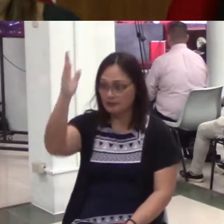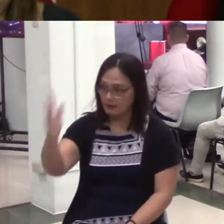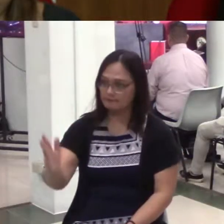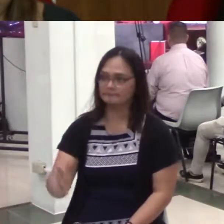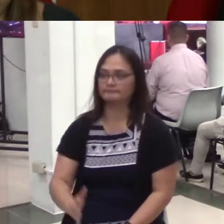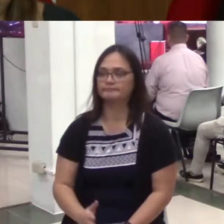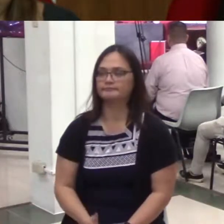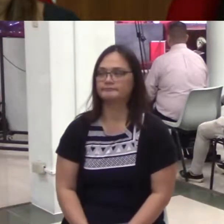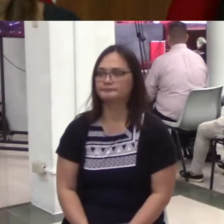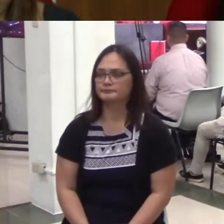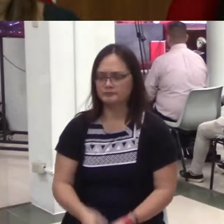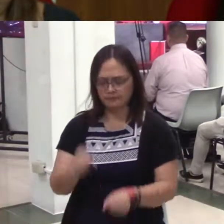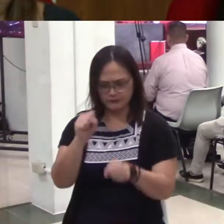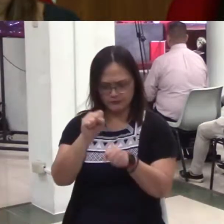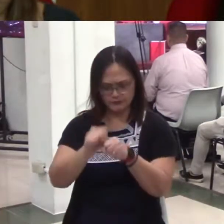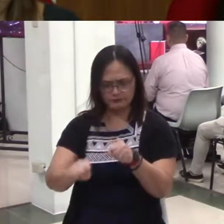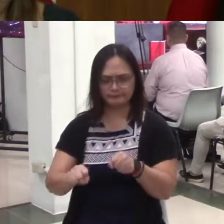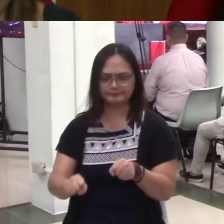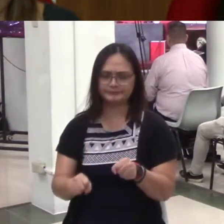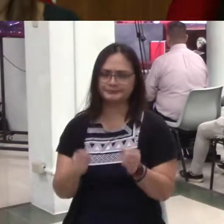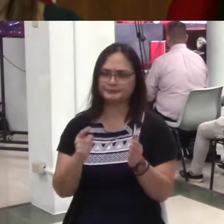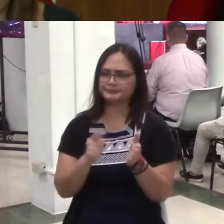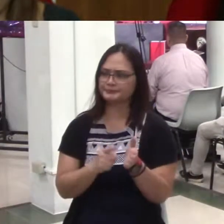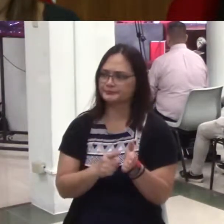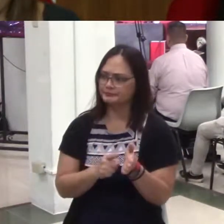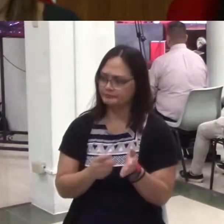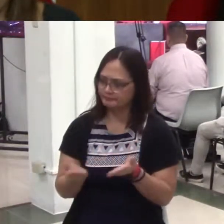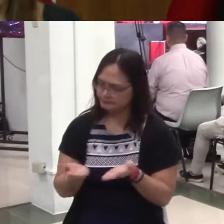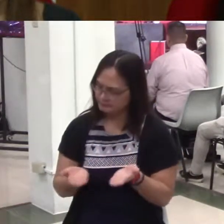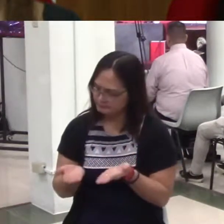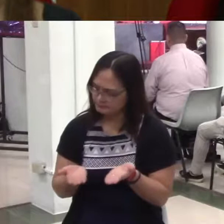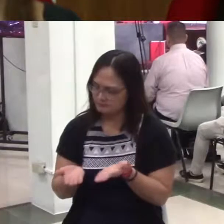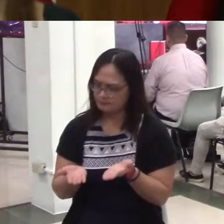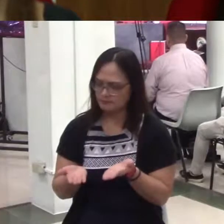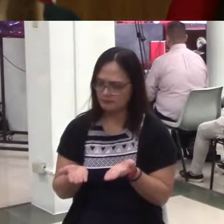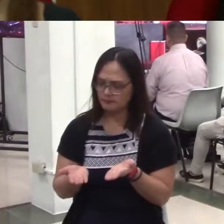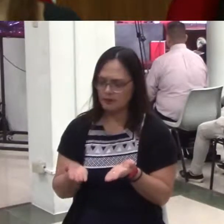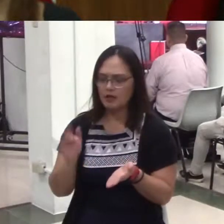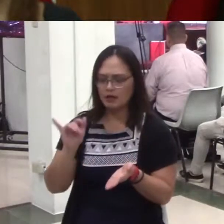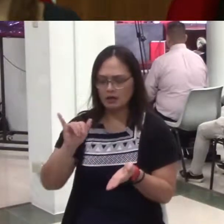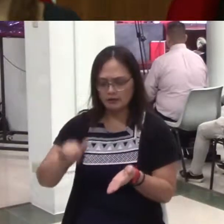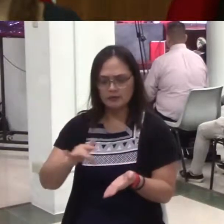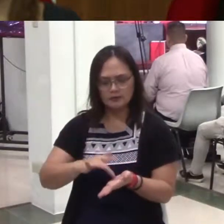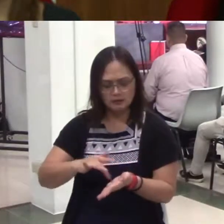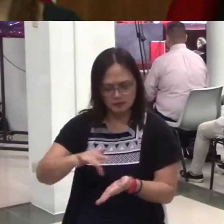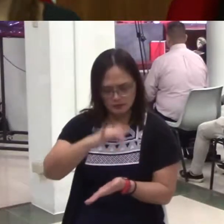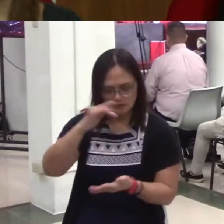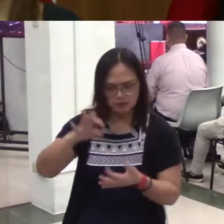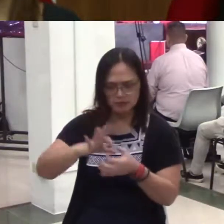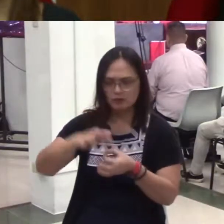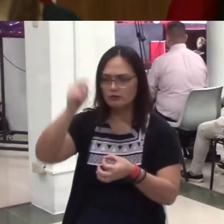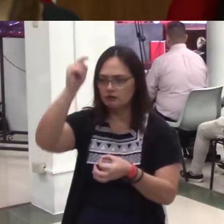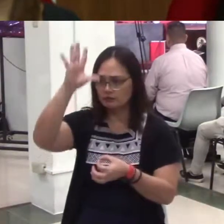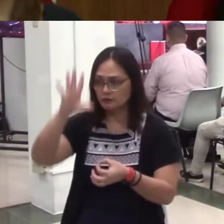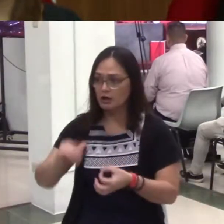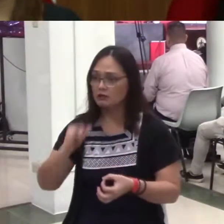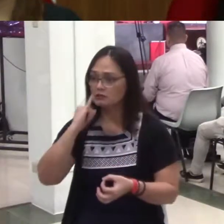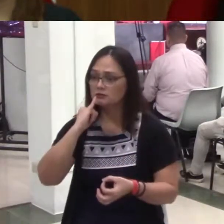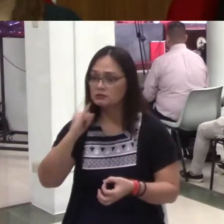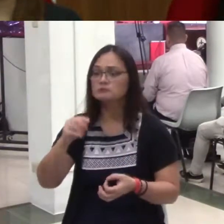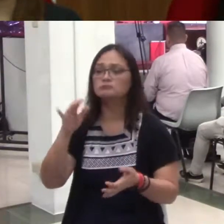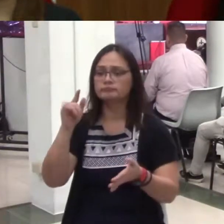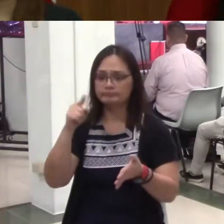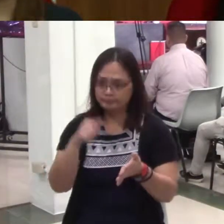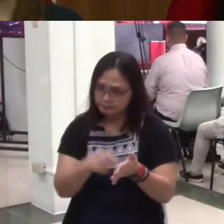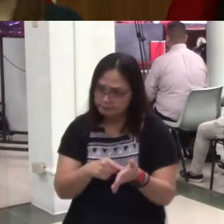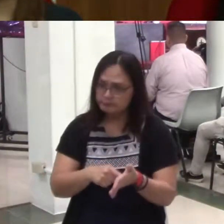Kung kaya, dito po nakasalalay ang luwalhati ng Panginoon sa atin. maliban na ilagay